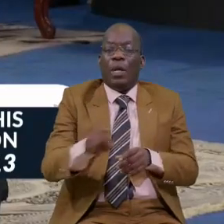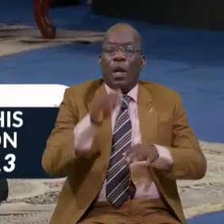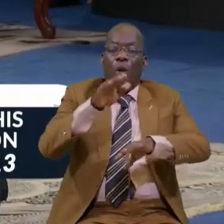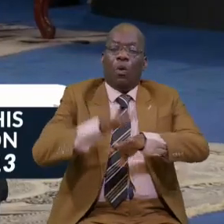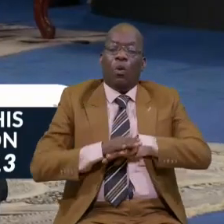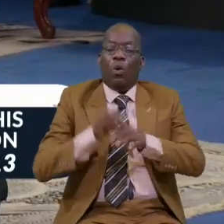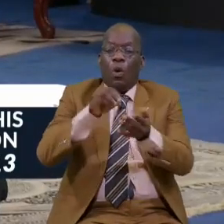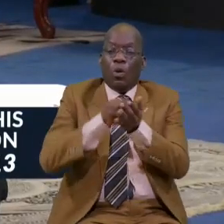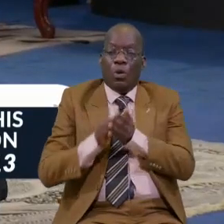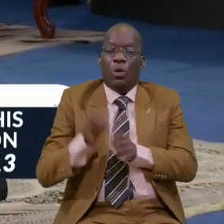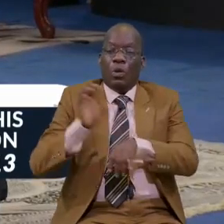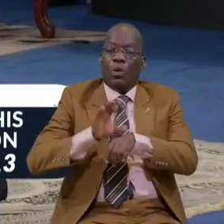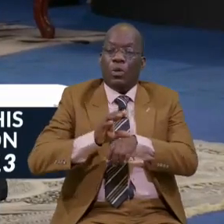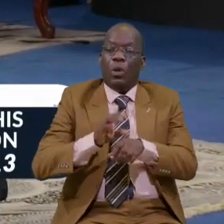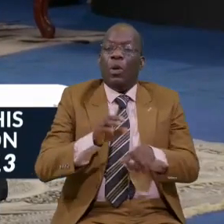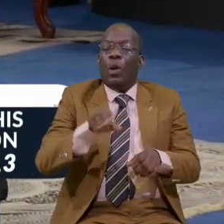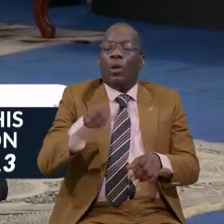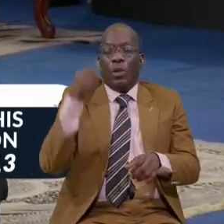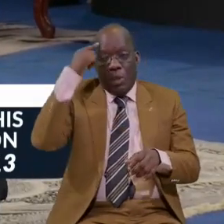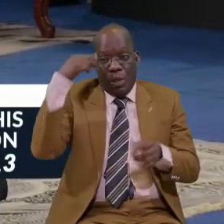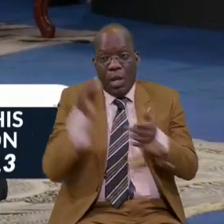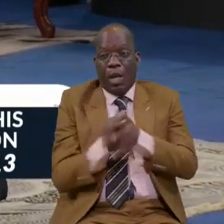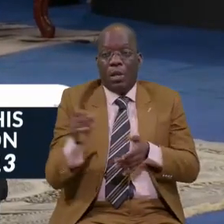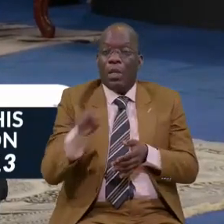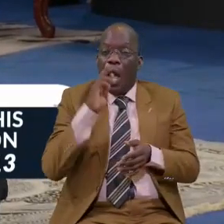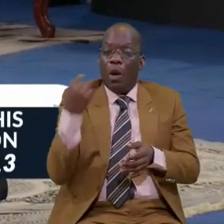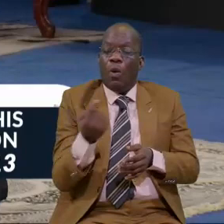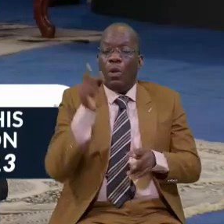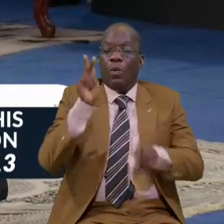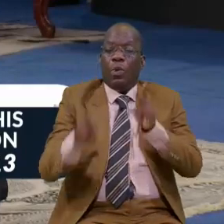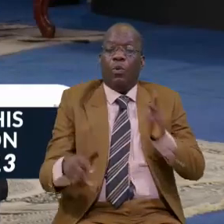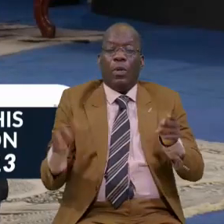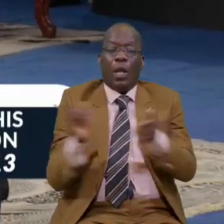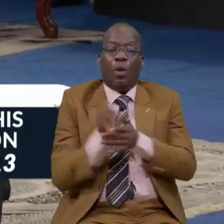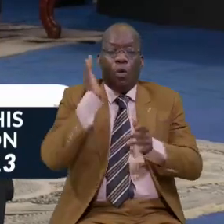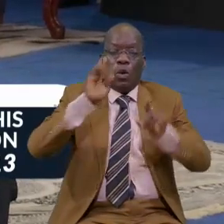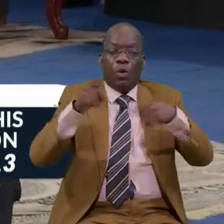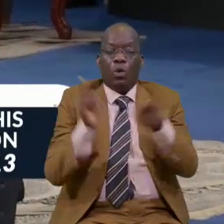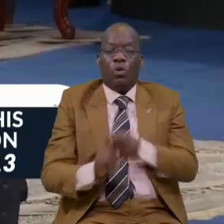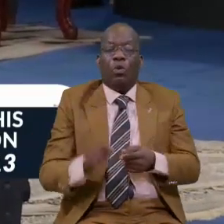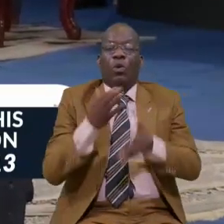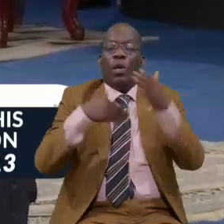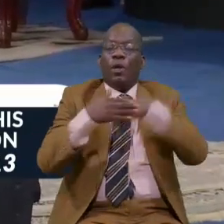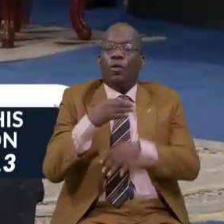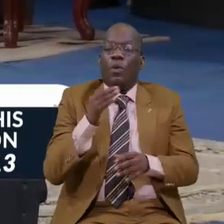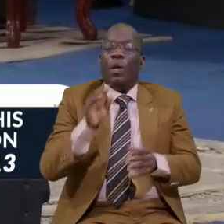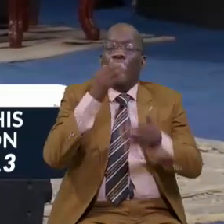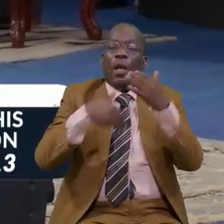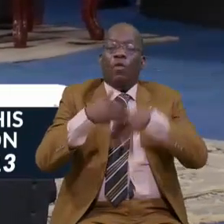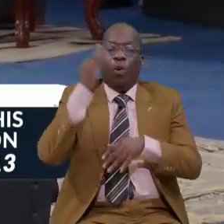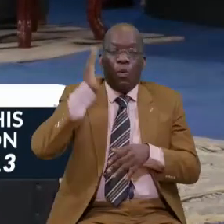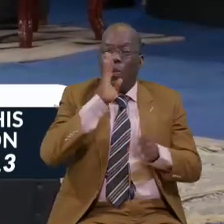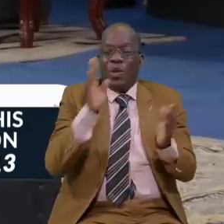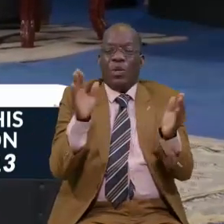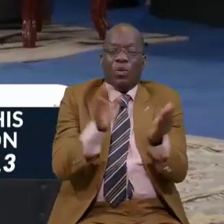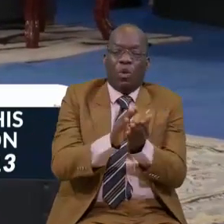only people going to heaven. Heaven will be so small if only one denomination is the one